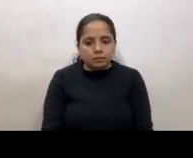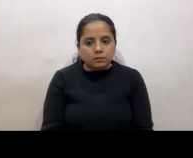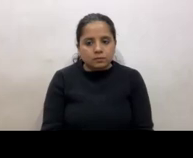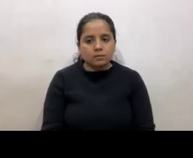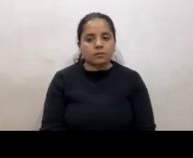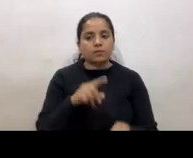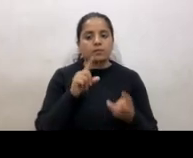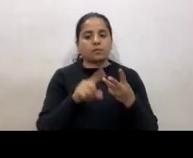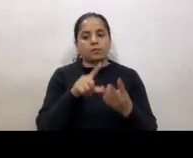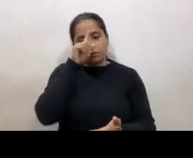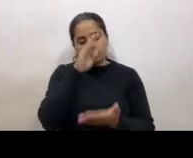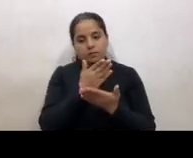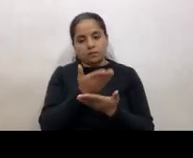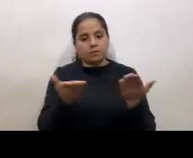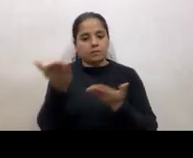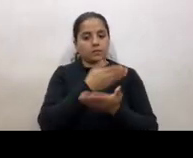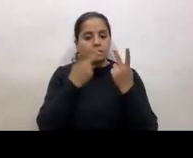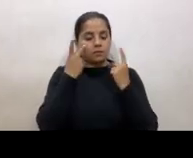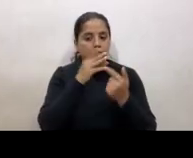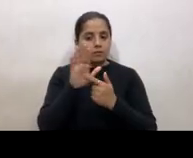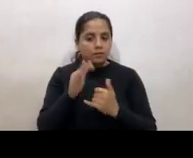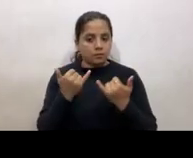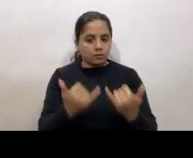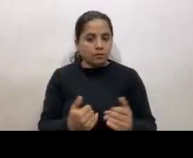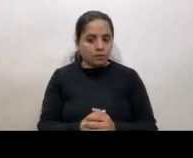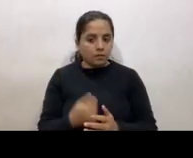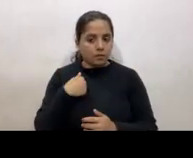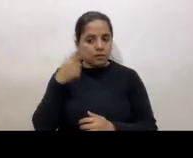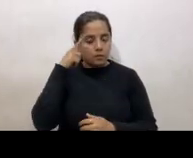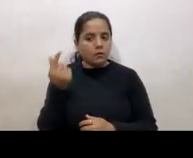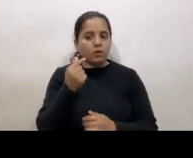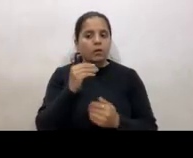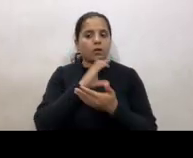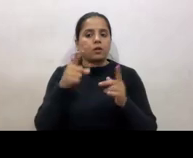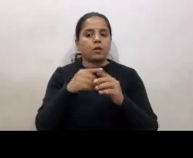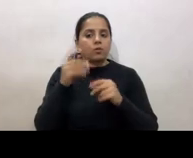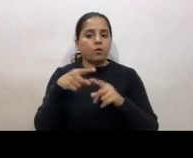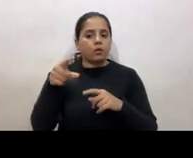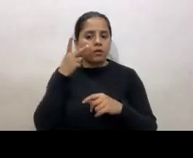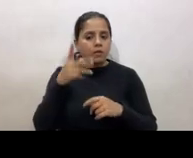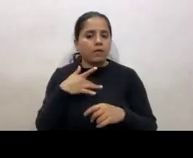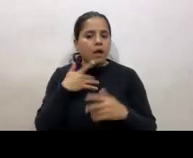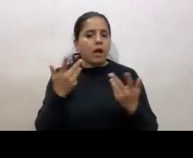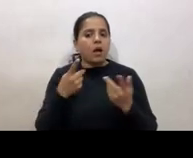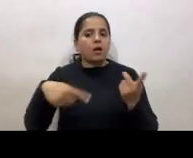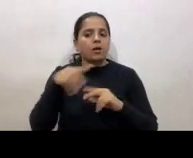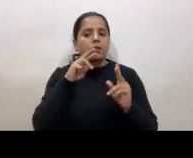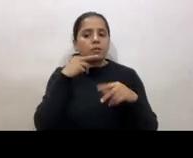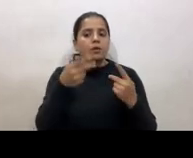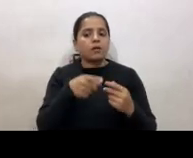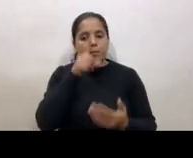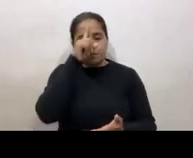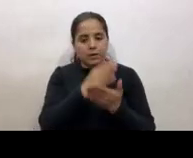This is the third belief in front of you on the screen now. Again, please use the chat box and see how you respond to this